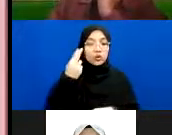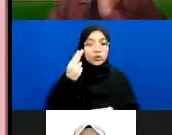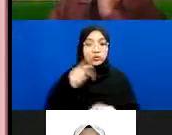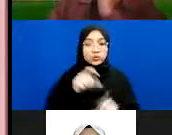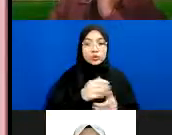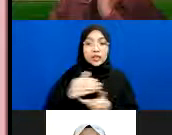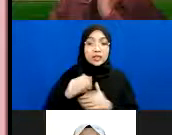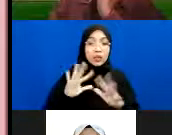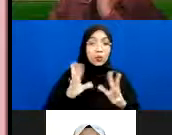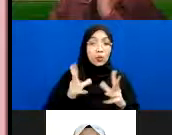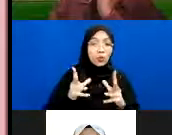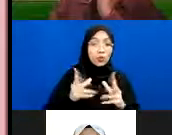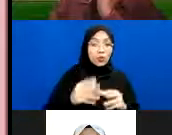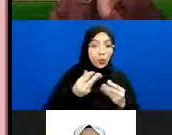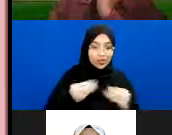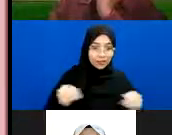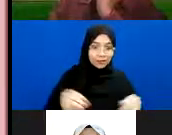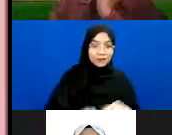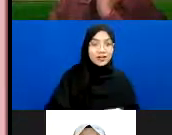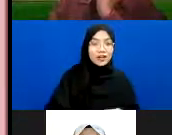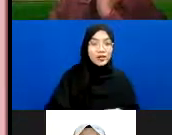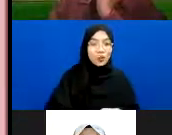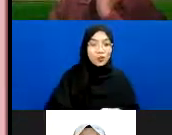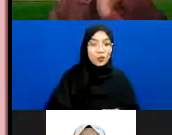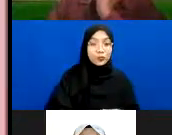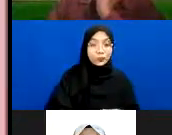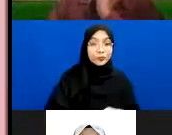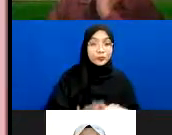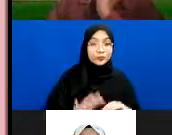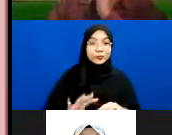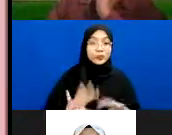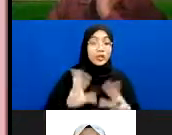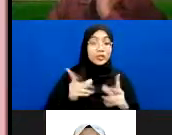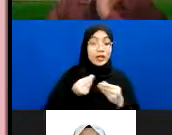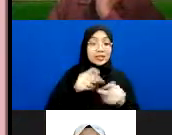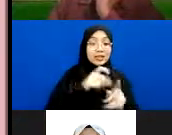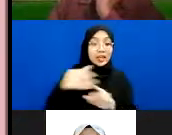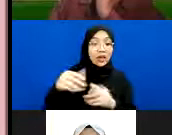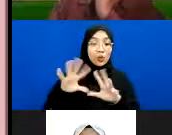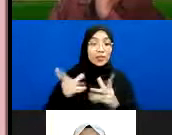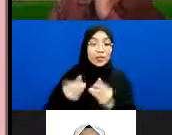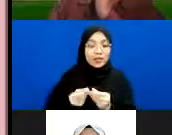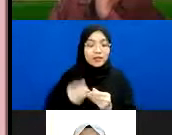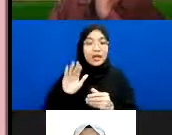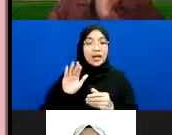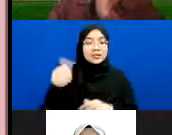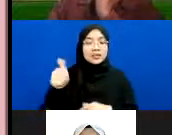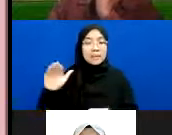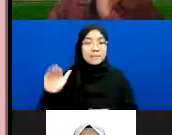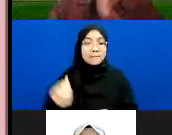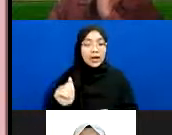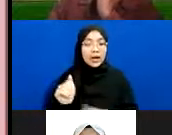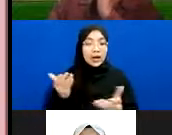As for quantitative data, will be analyzed by using descriptive statistics, t-tests,